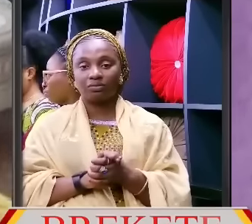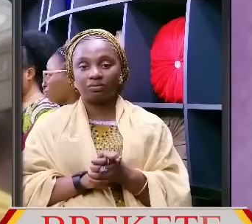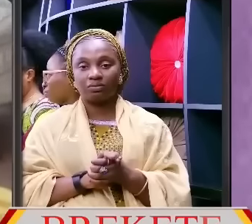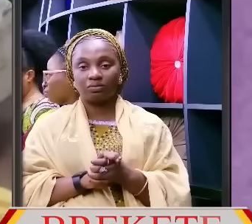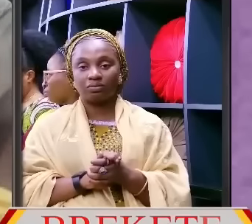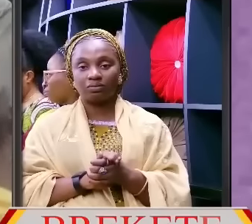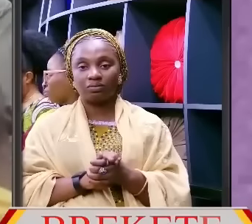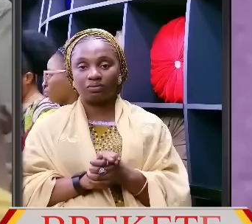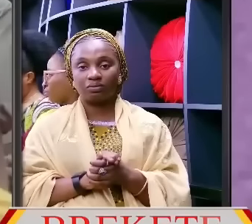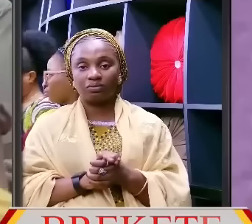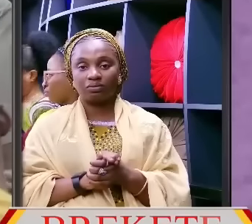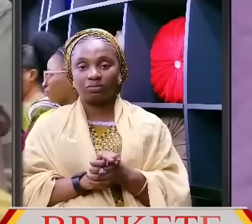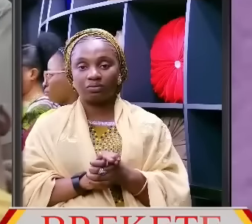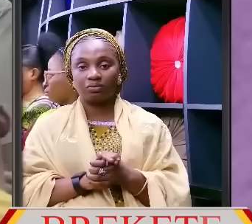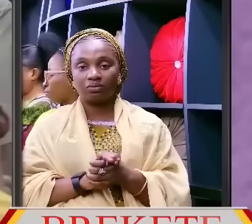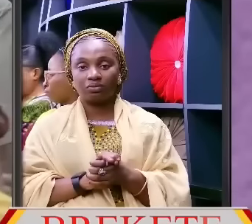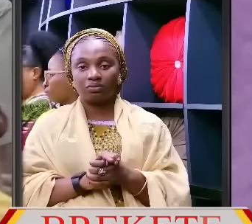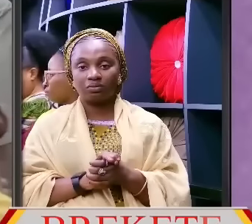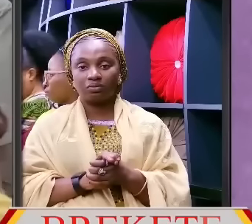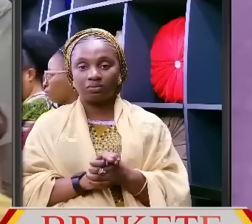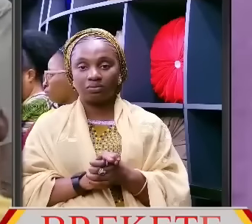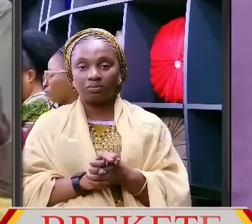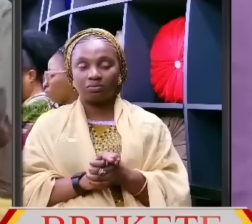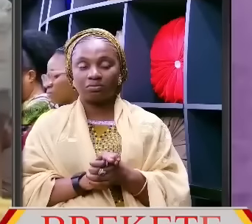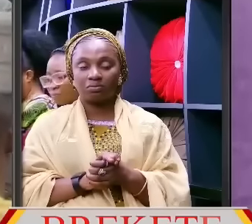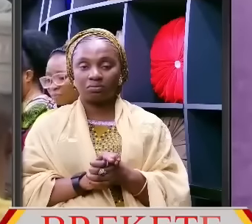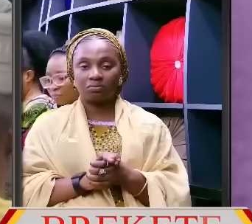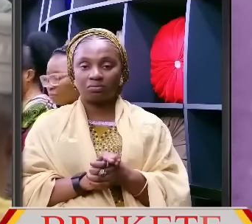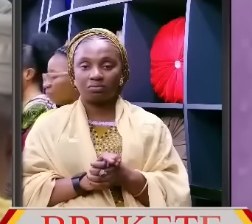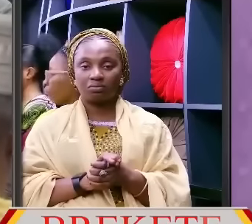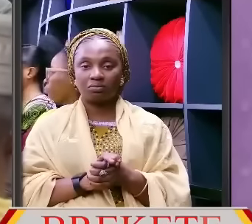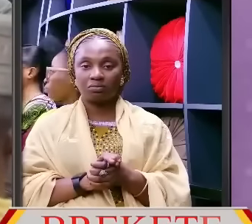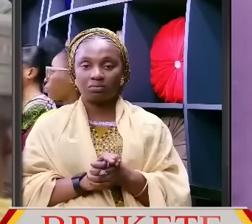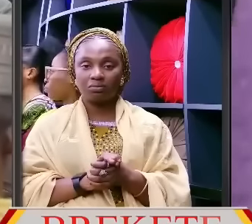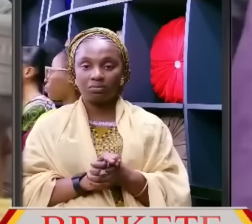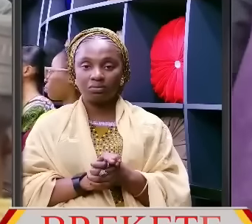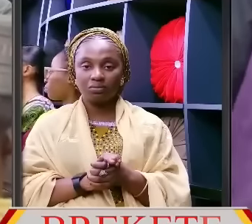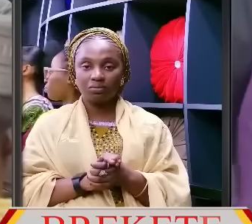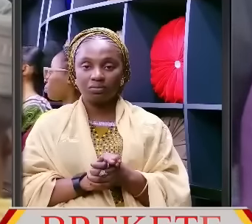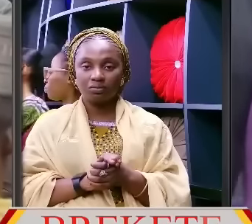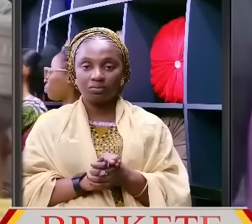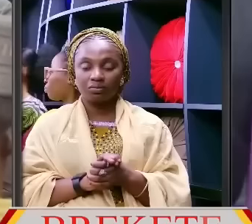men, they, if you like, kill yourself for them, they will never appreciate you.